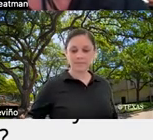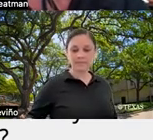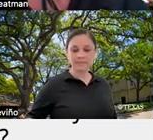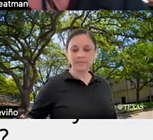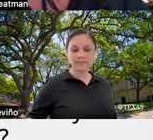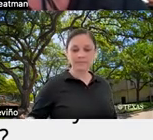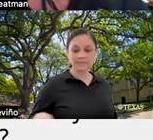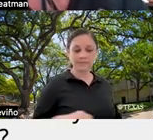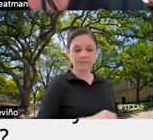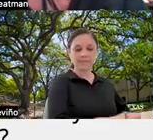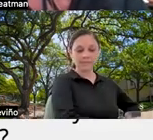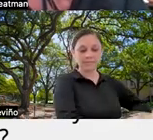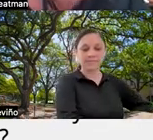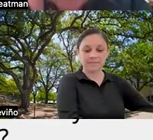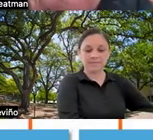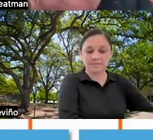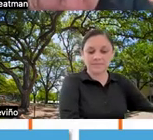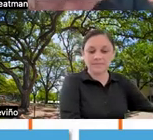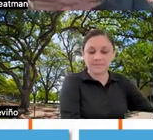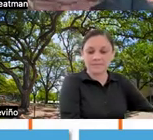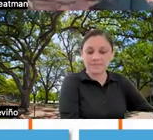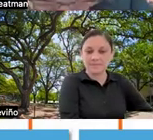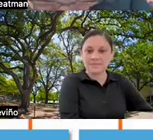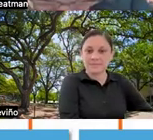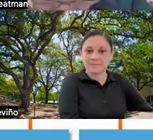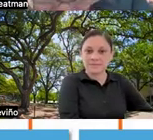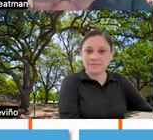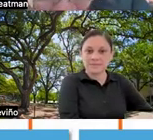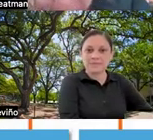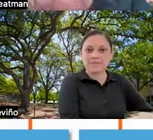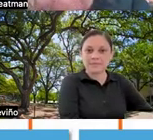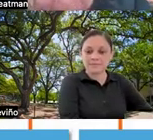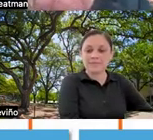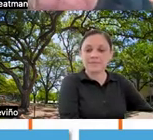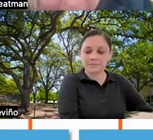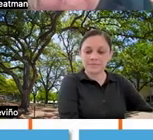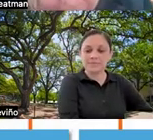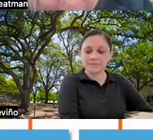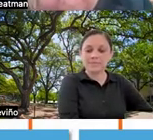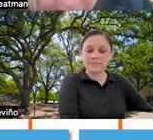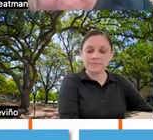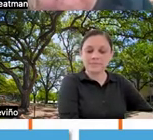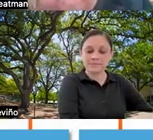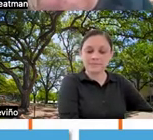ready for kindergarten, right? Let's talk about the workforce, okay?